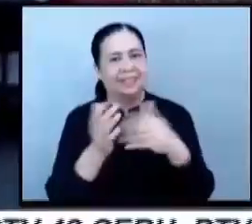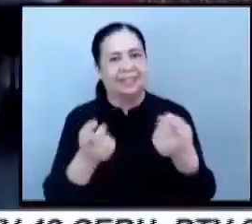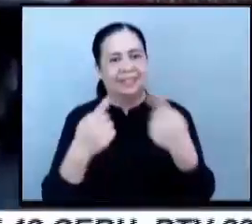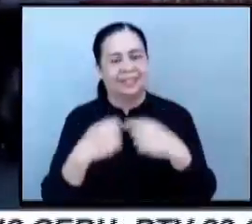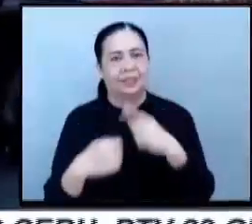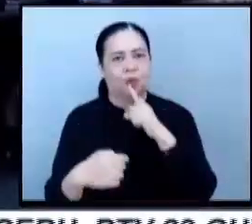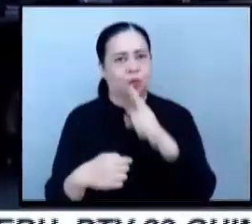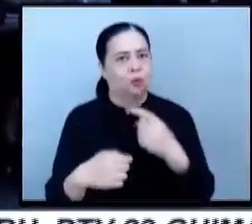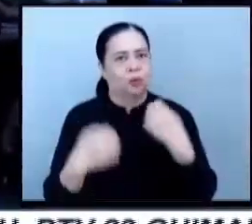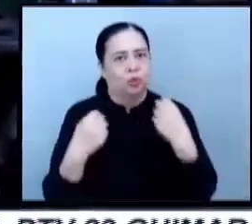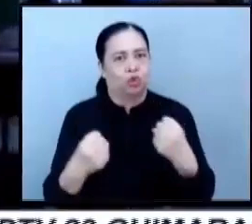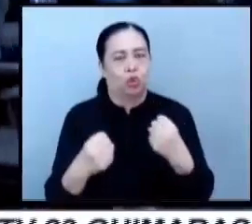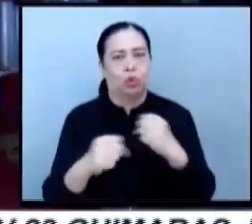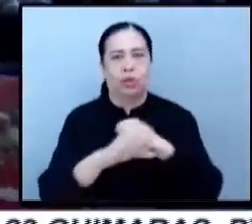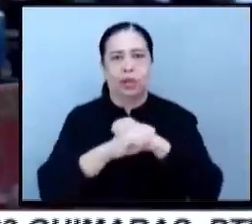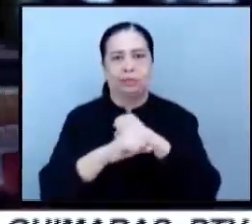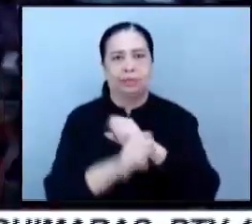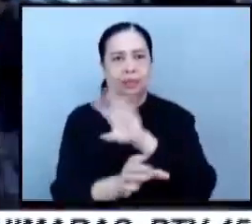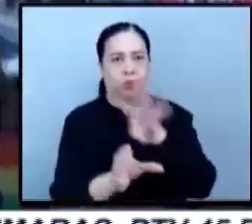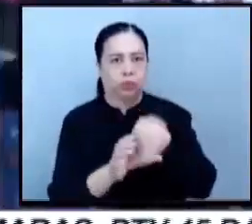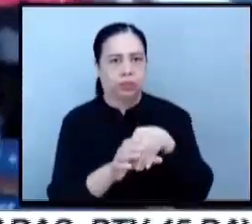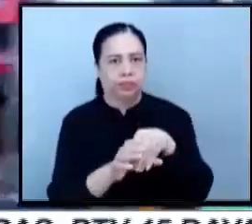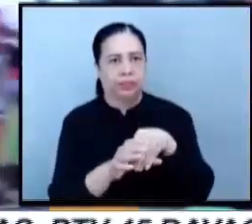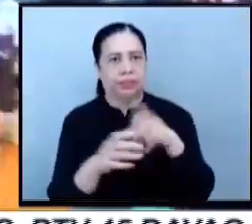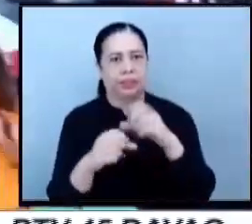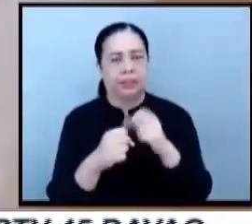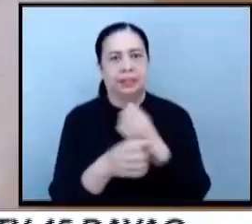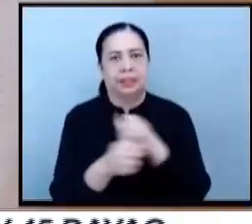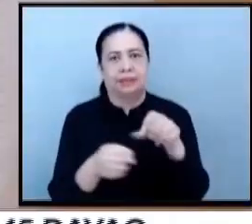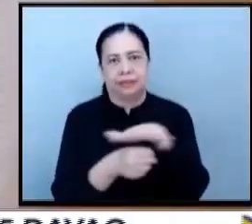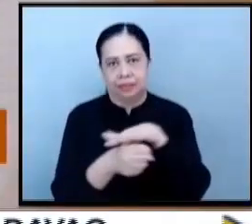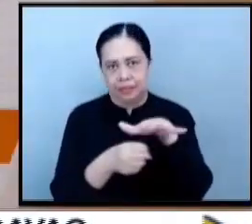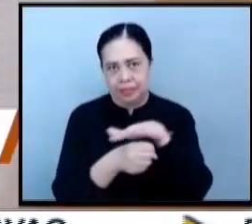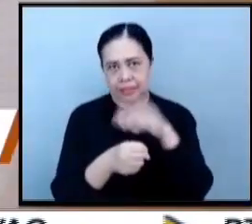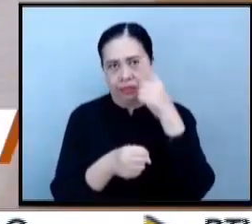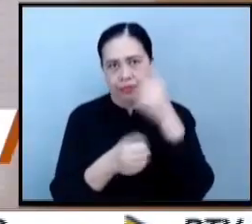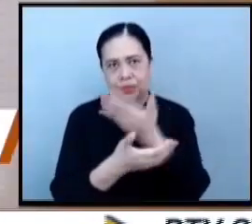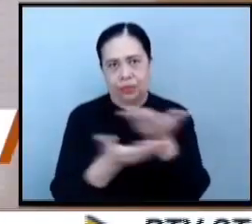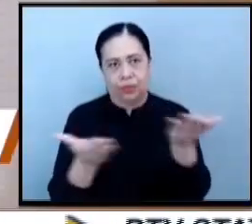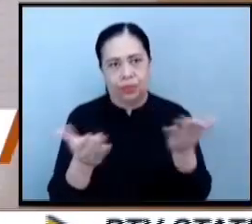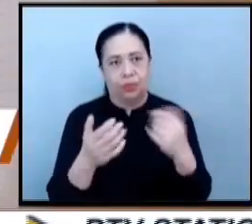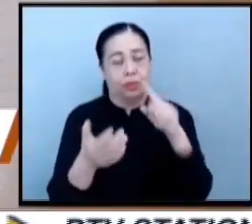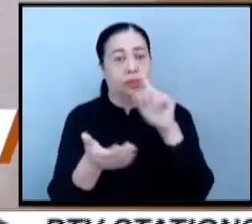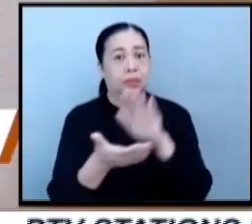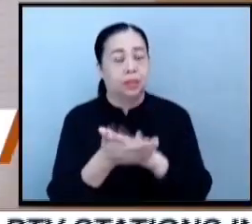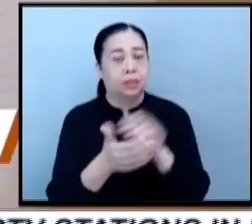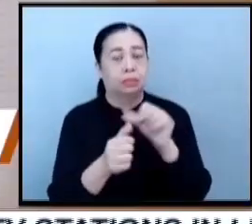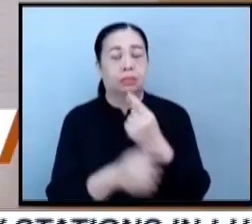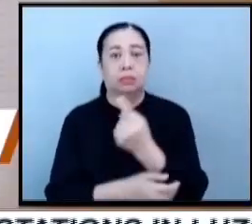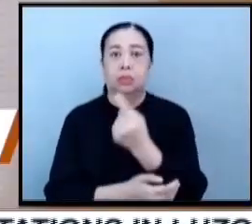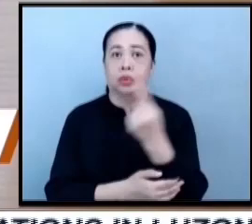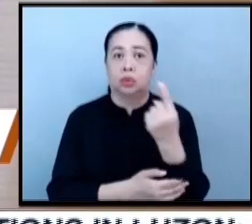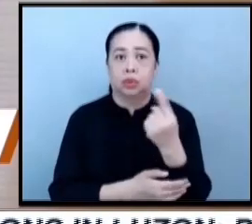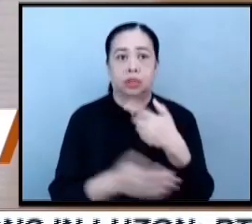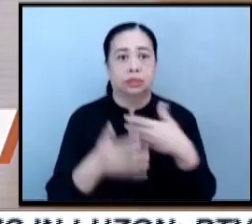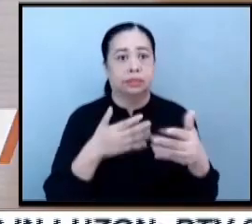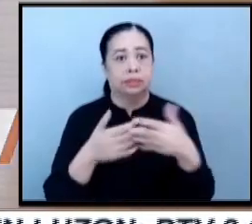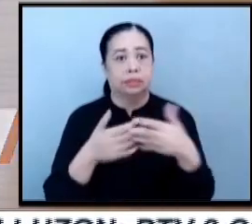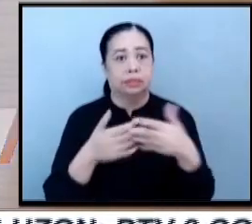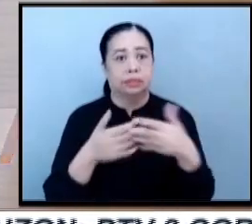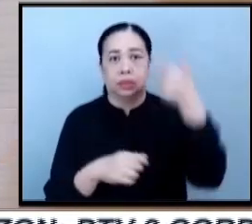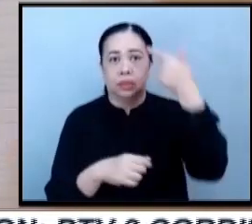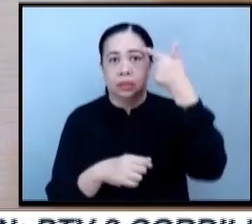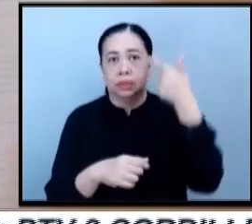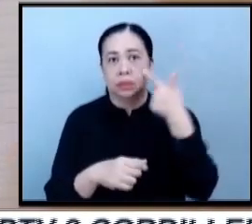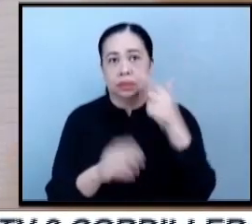advocate of inclusivity and safe spaces for all. We believe that everyone, regardless of their gender identity